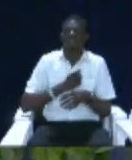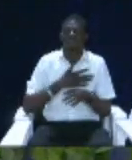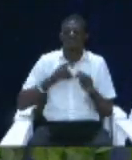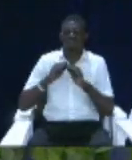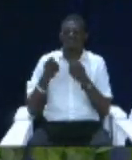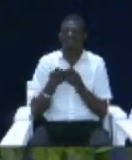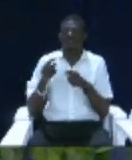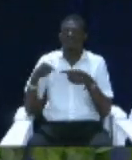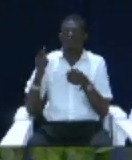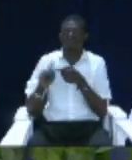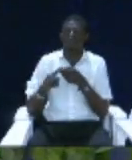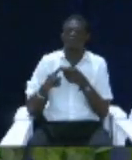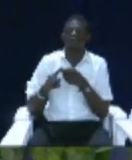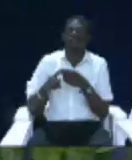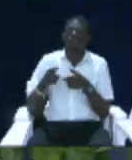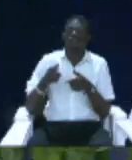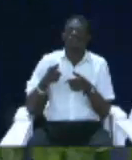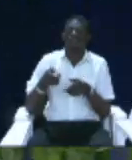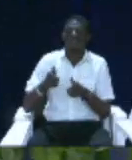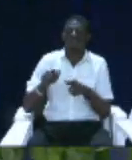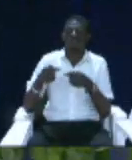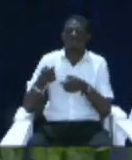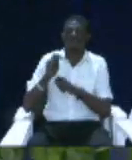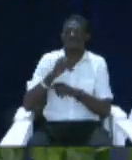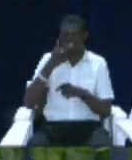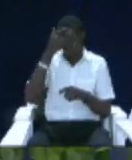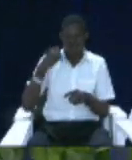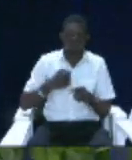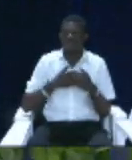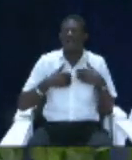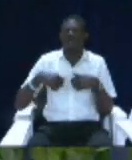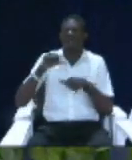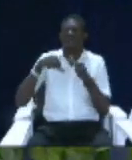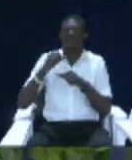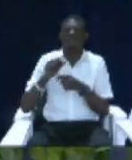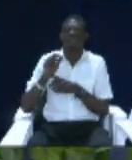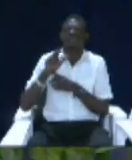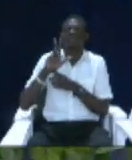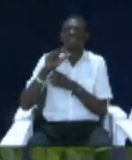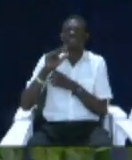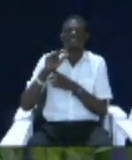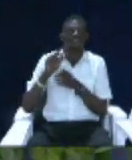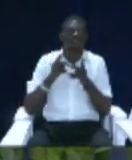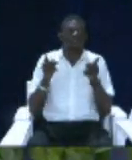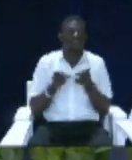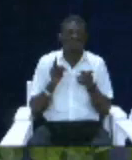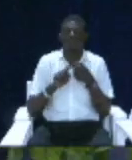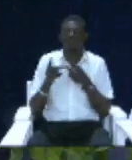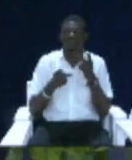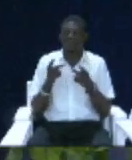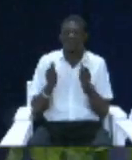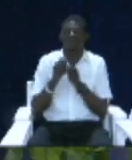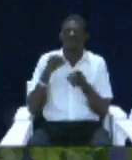went on Goa fishing because we have about 13 locations to visit within